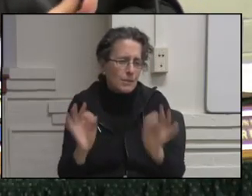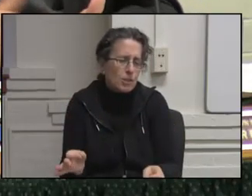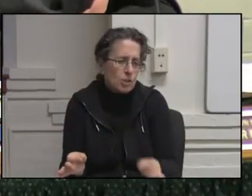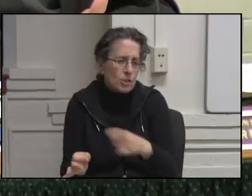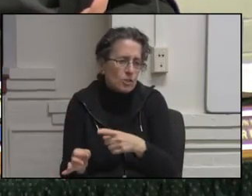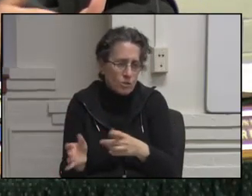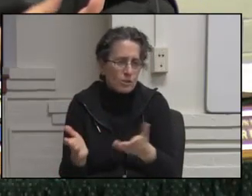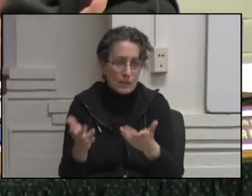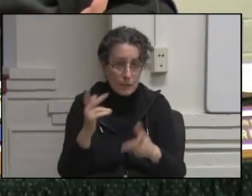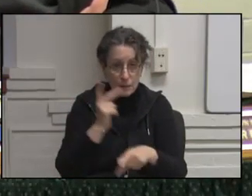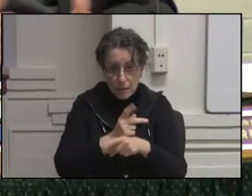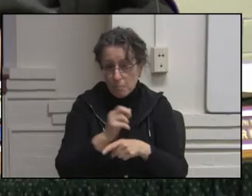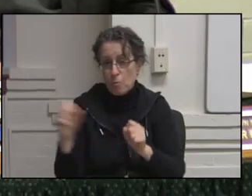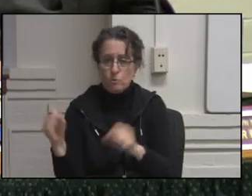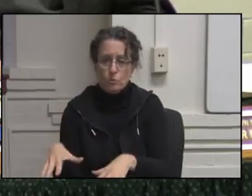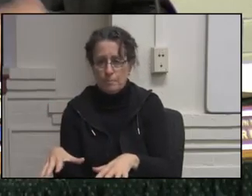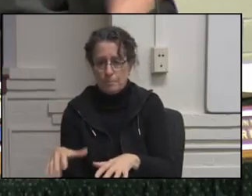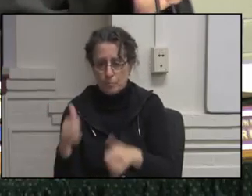over the next few months